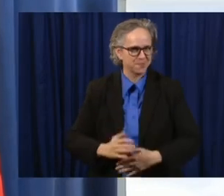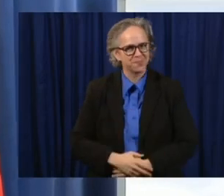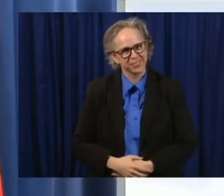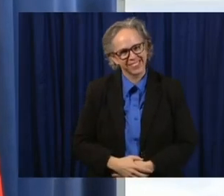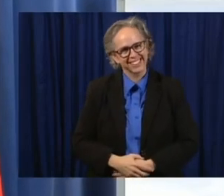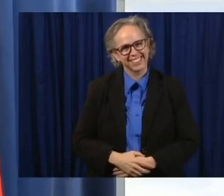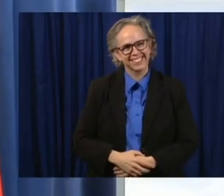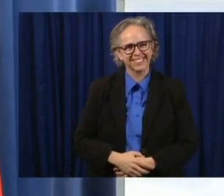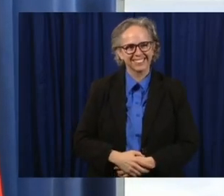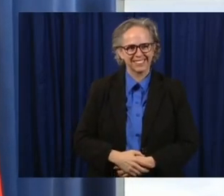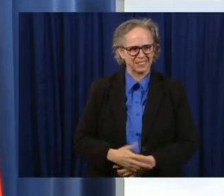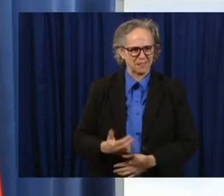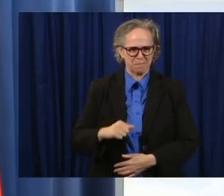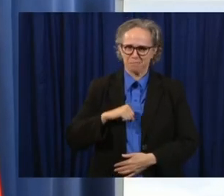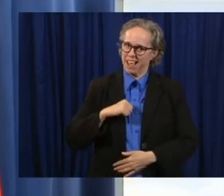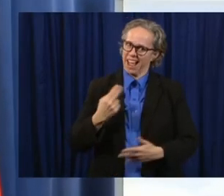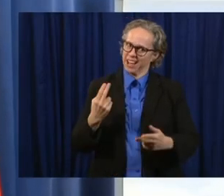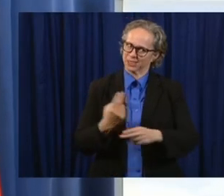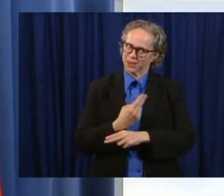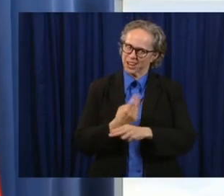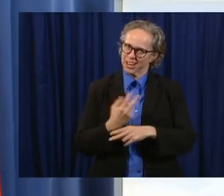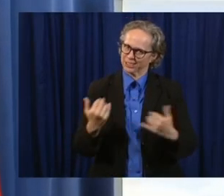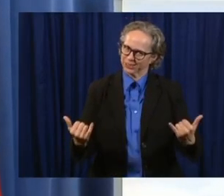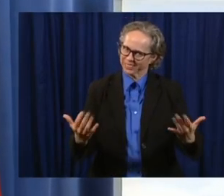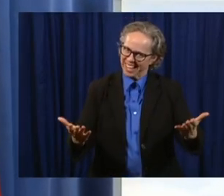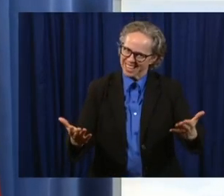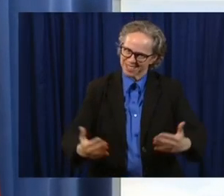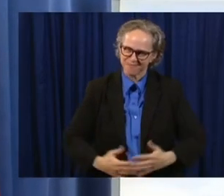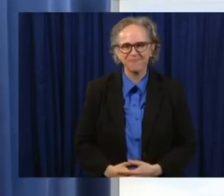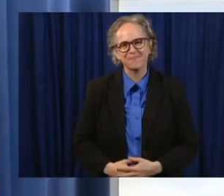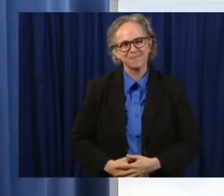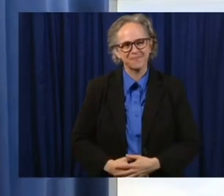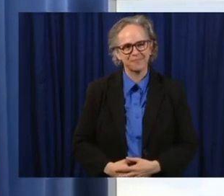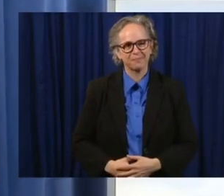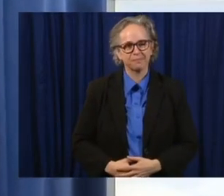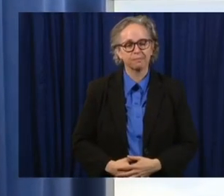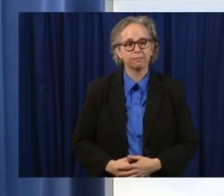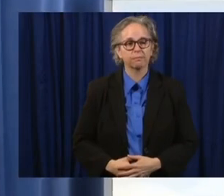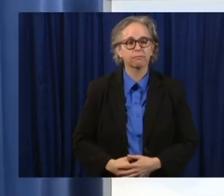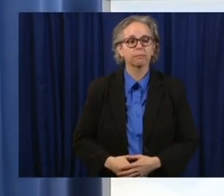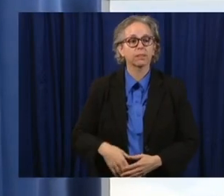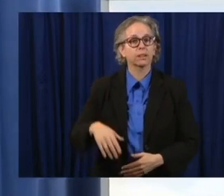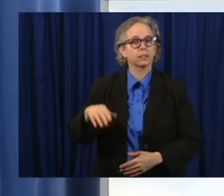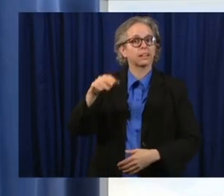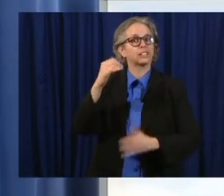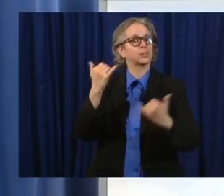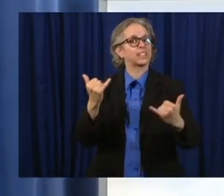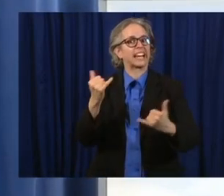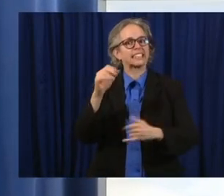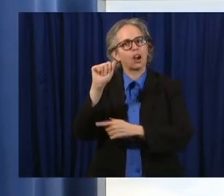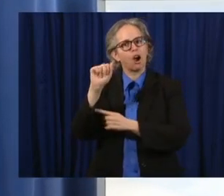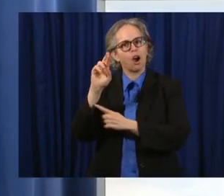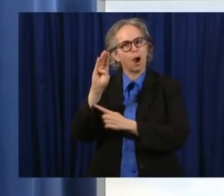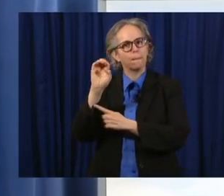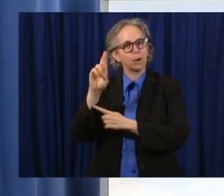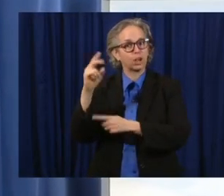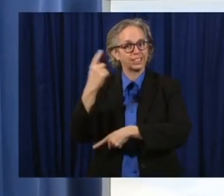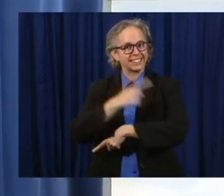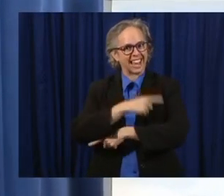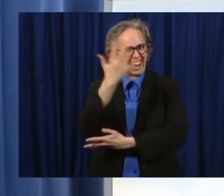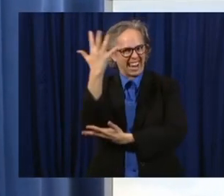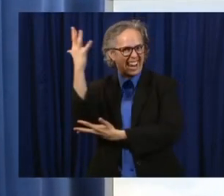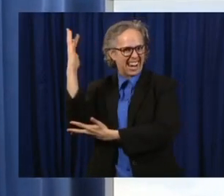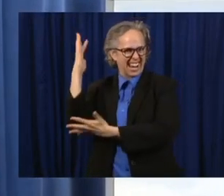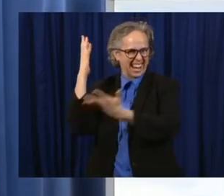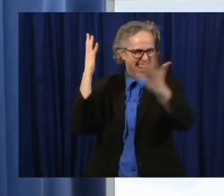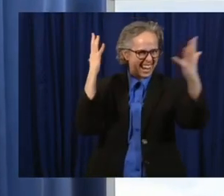Proud to wear that today. Today is Arbor Day, and got a